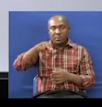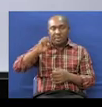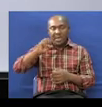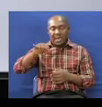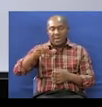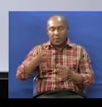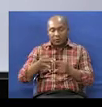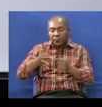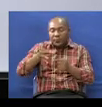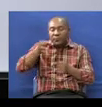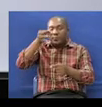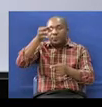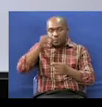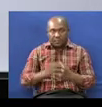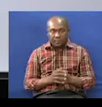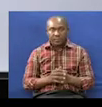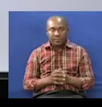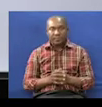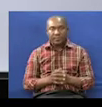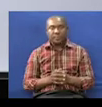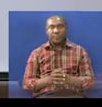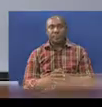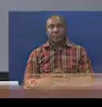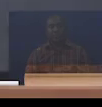or chimney.